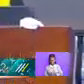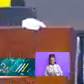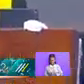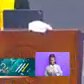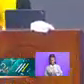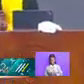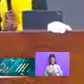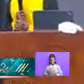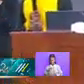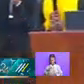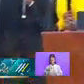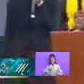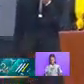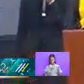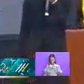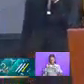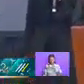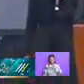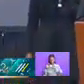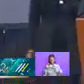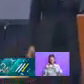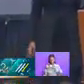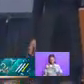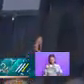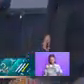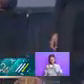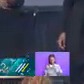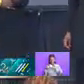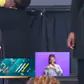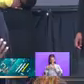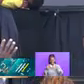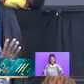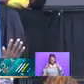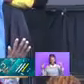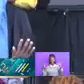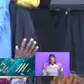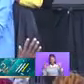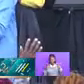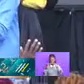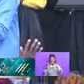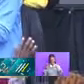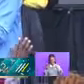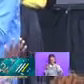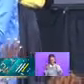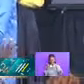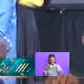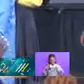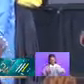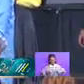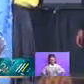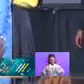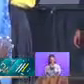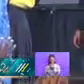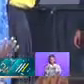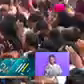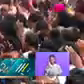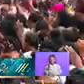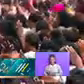Jesus you are moving in another dimension you will deliver